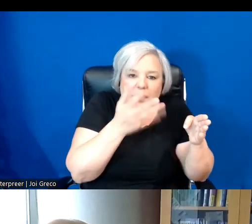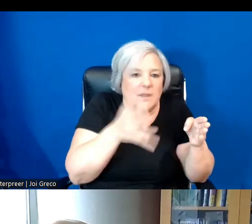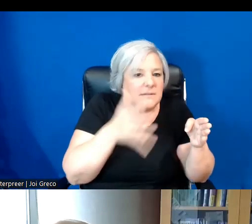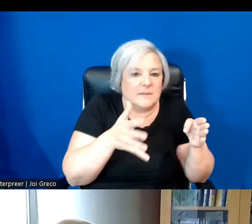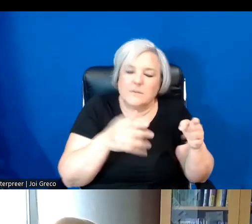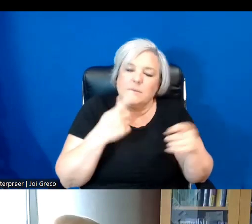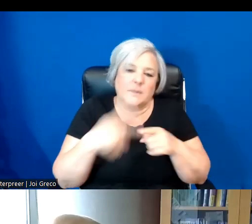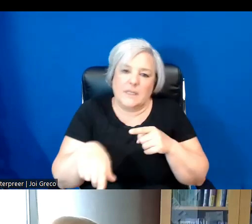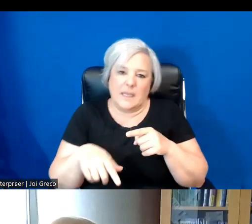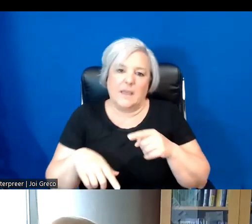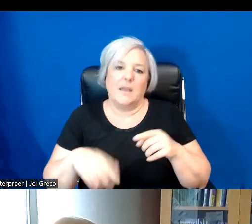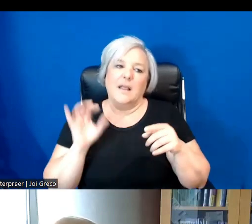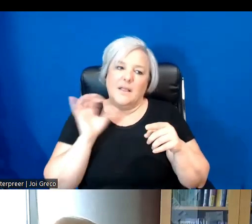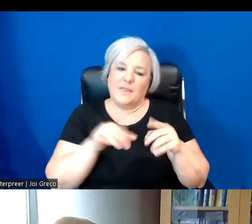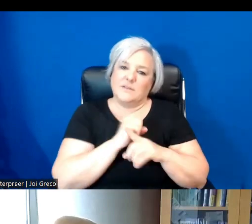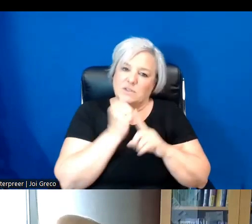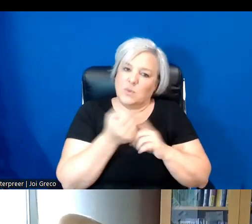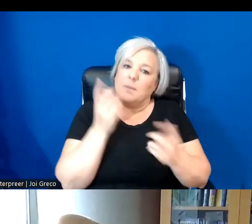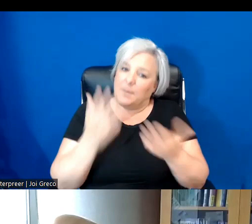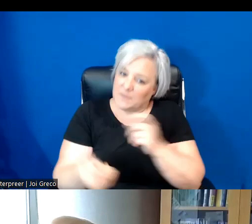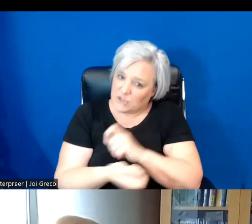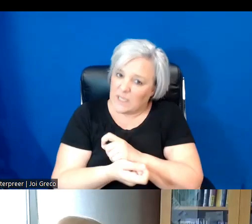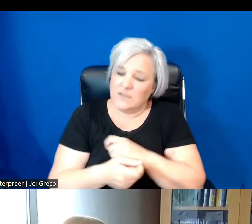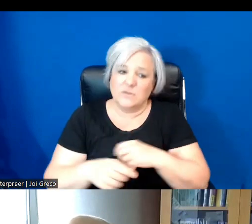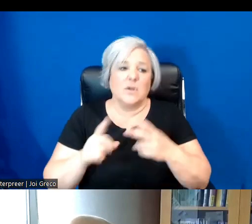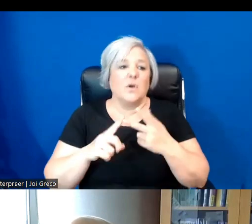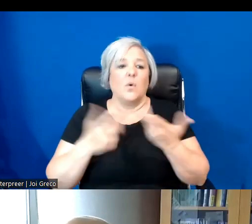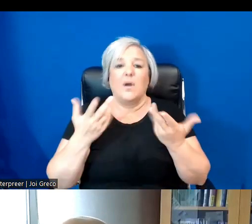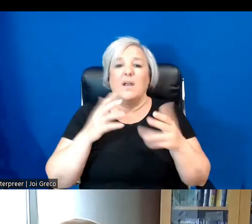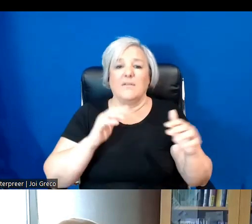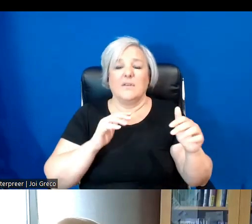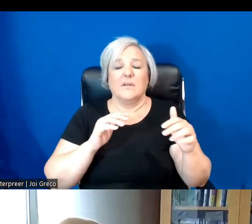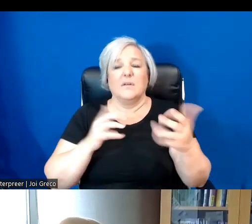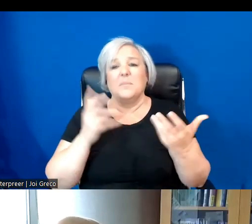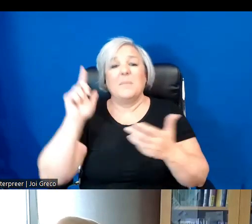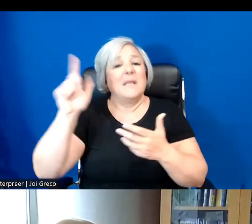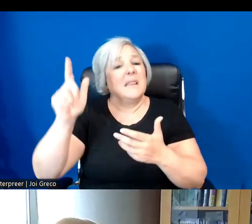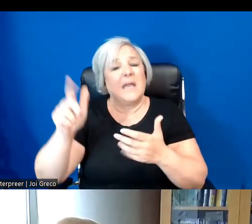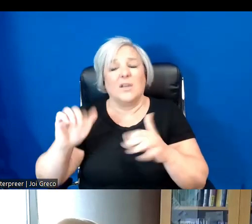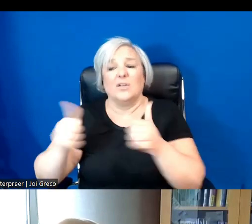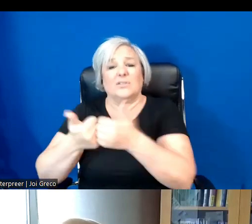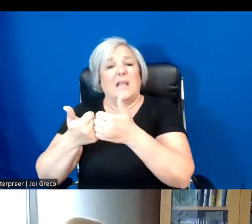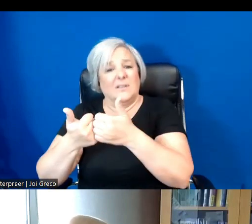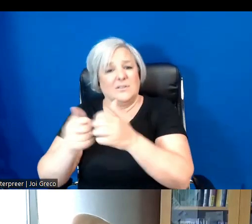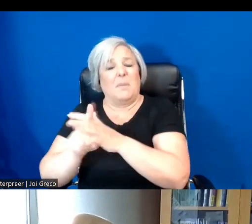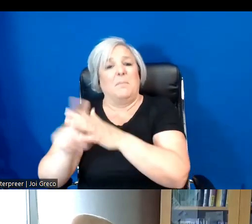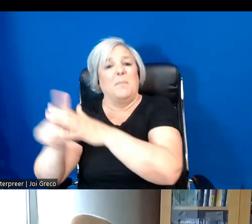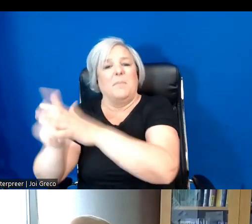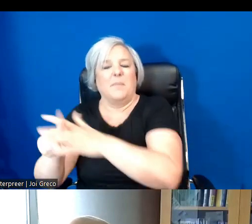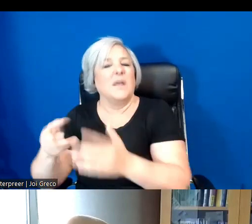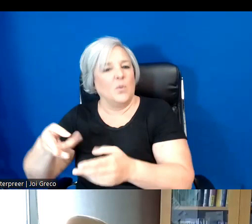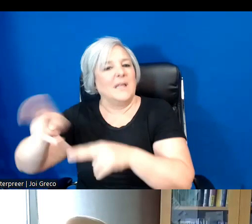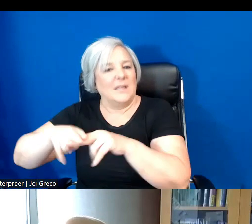families are dynamic, situations might change, and if kids experience challenges after or in their early childhood, that also increases risk. So we need to